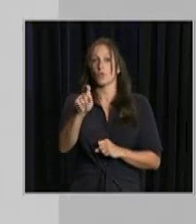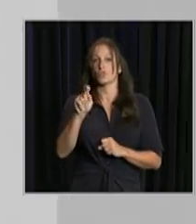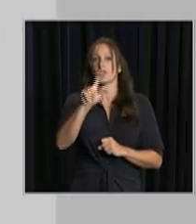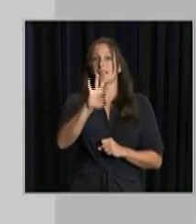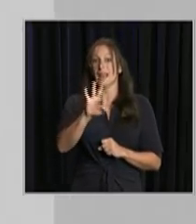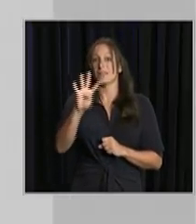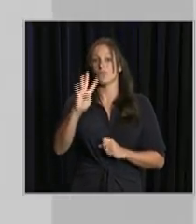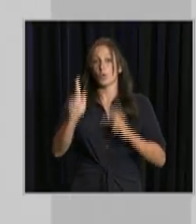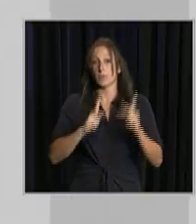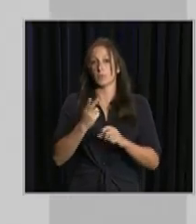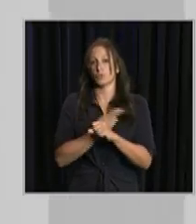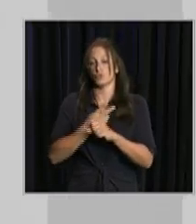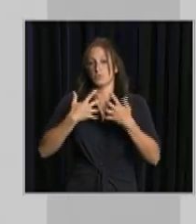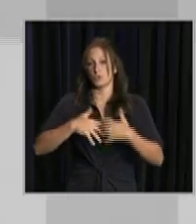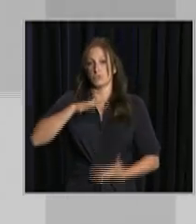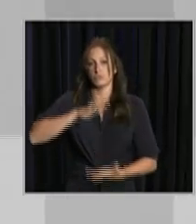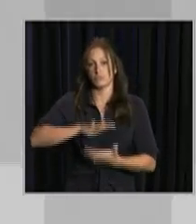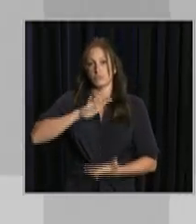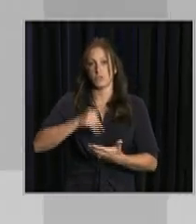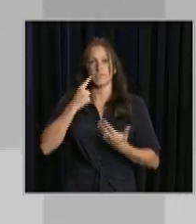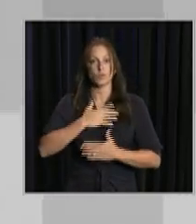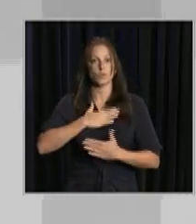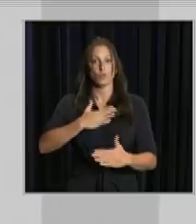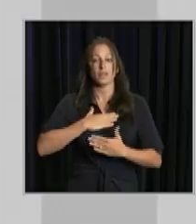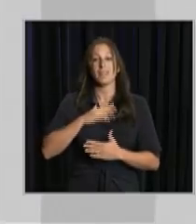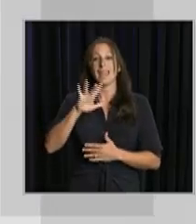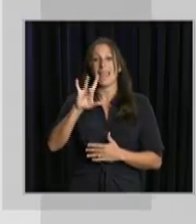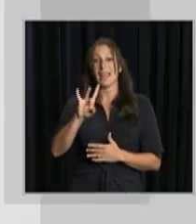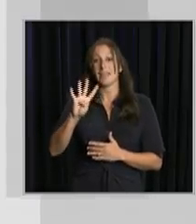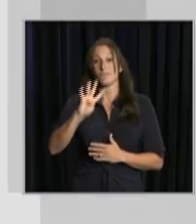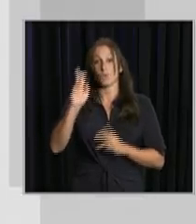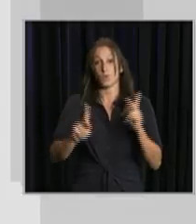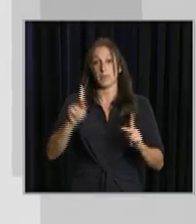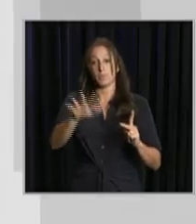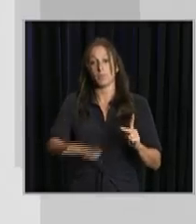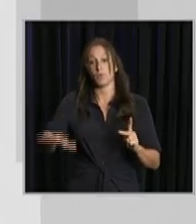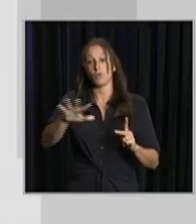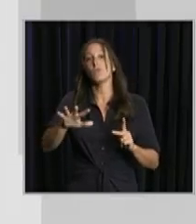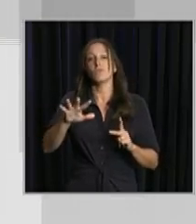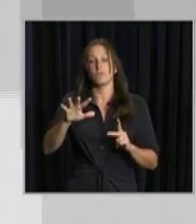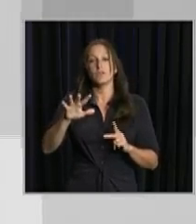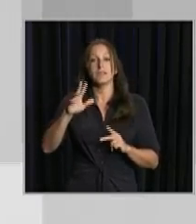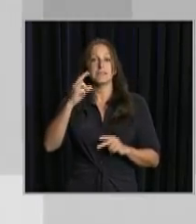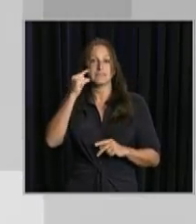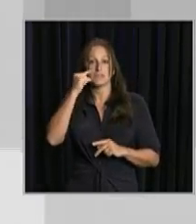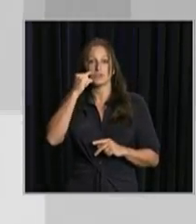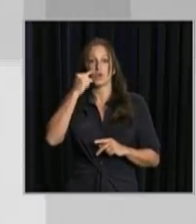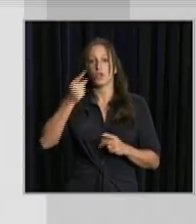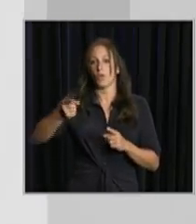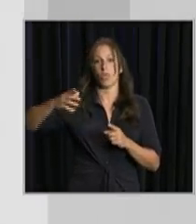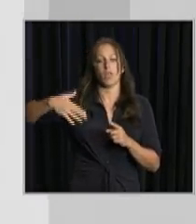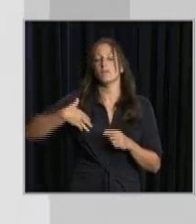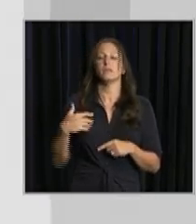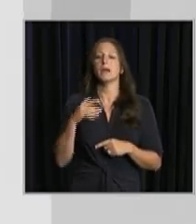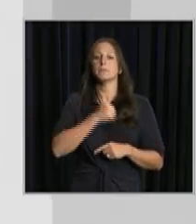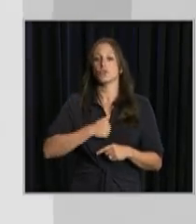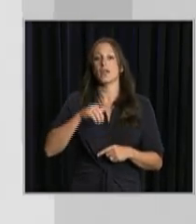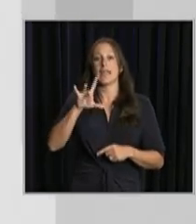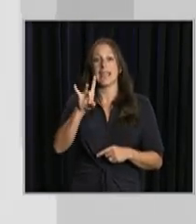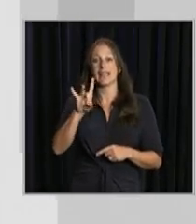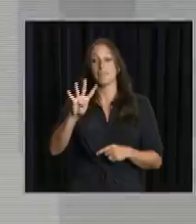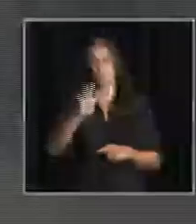on ventilators. 84 patients in the area, in area hospitals are unvaccinated.